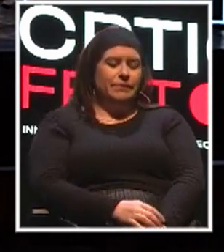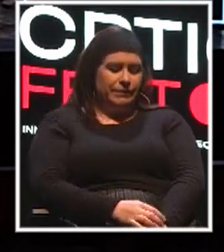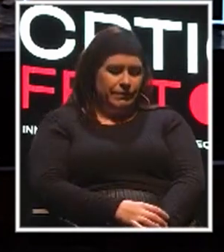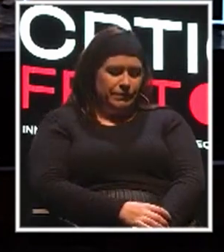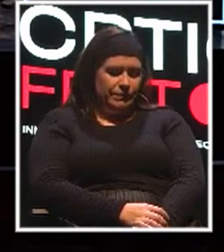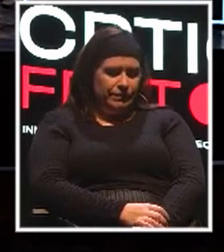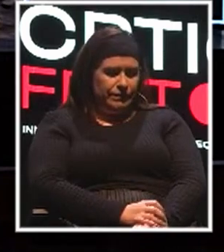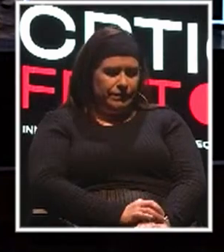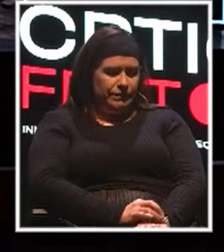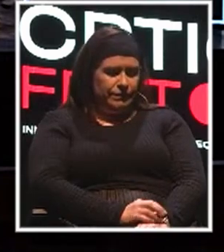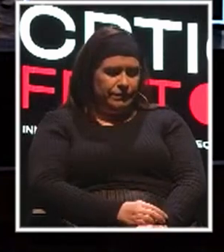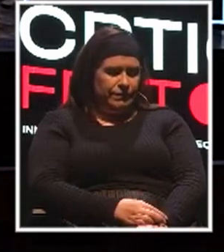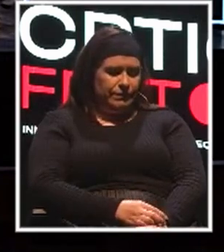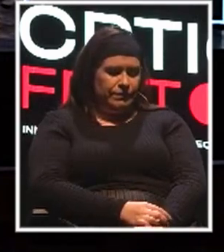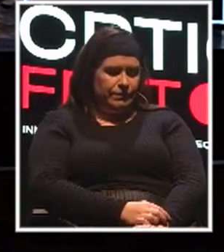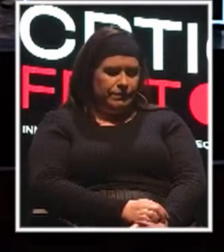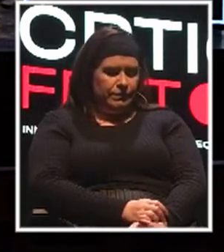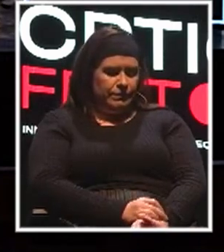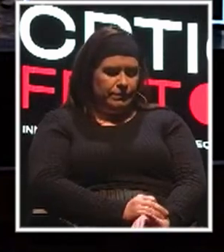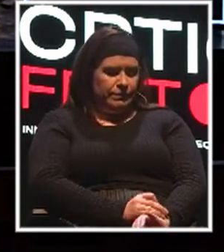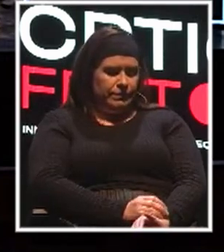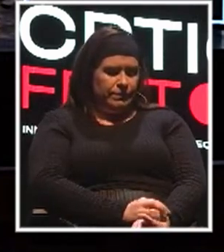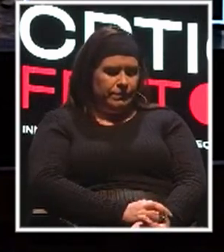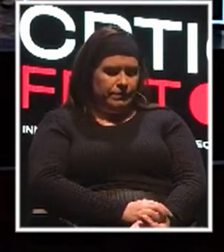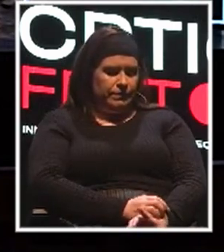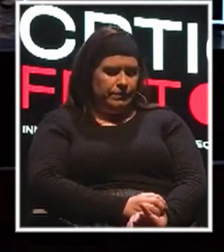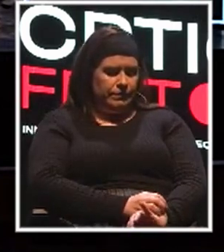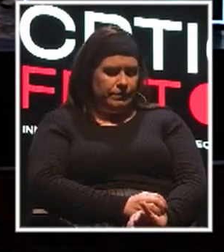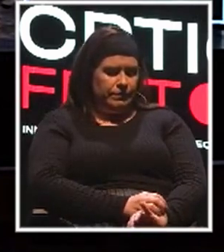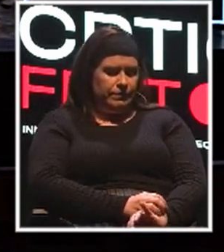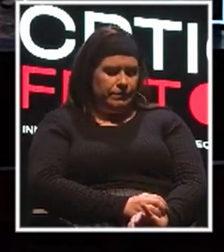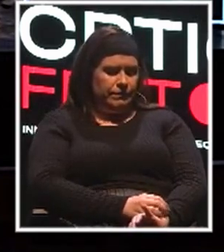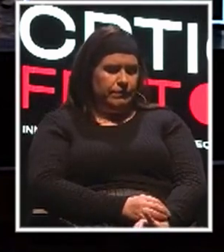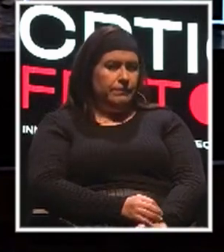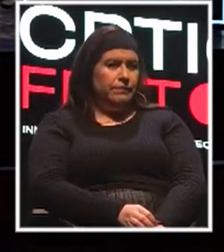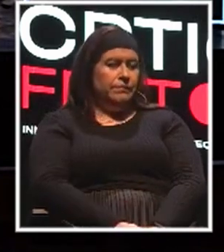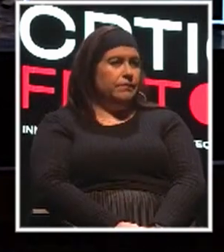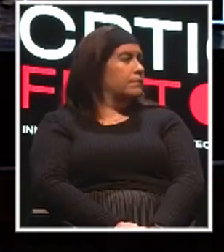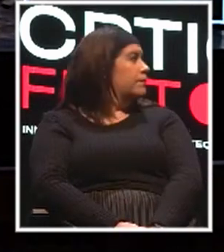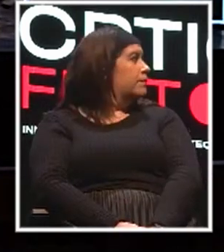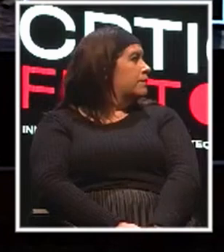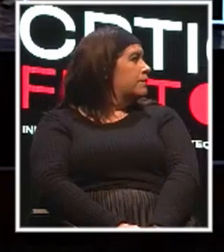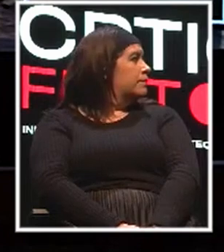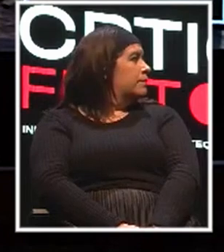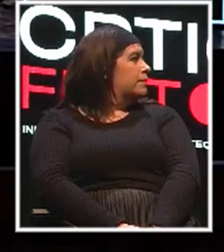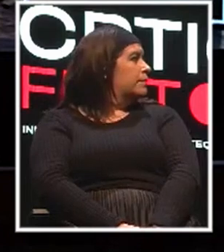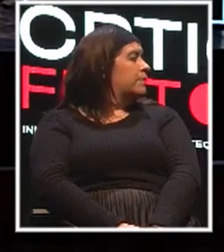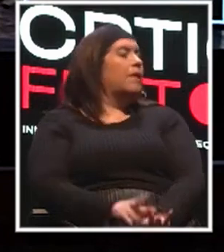That's it. Do you have? I can do English and bad Spanish. Yeah. No, There's no setting for the bad